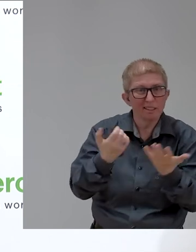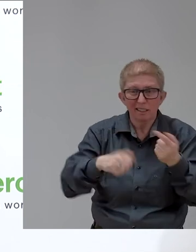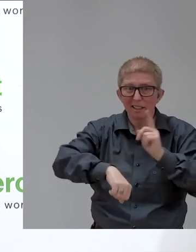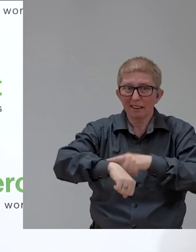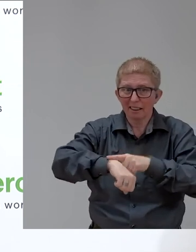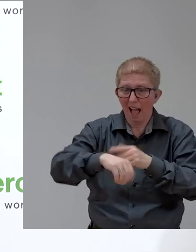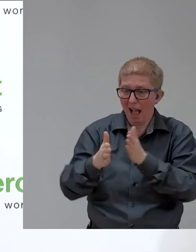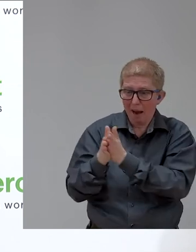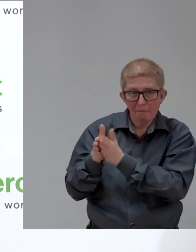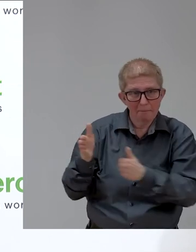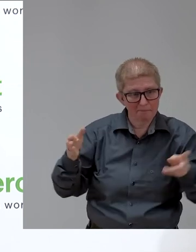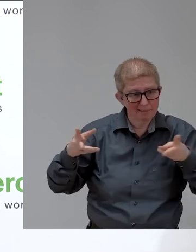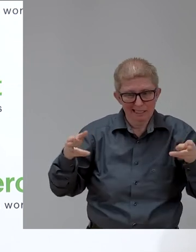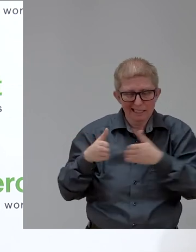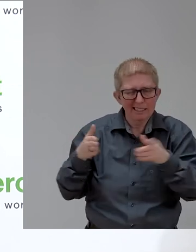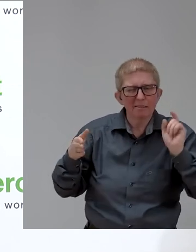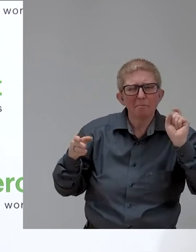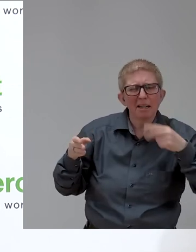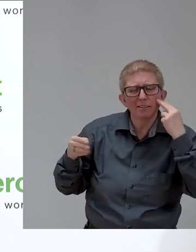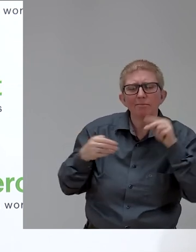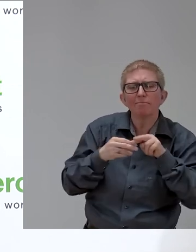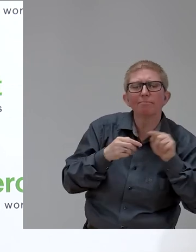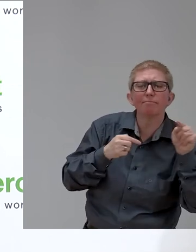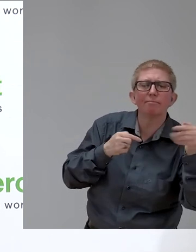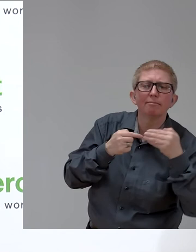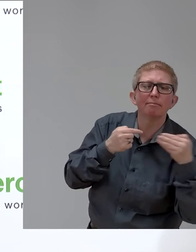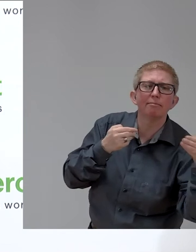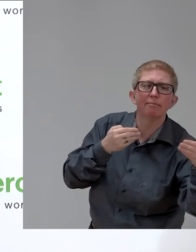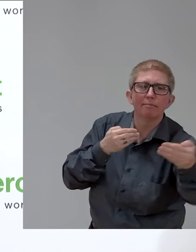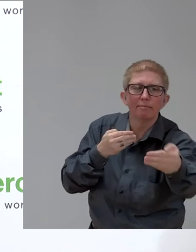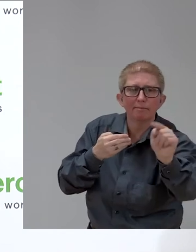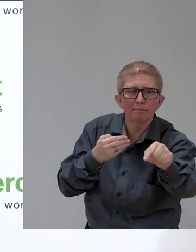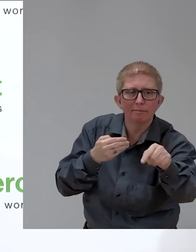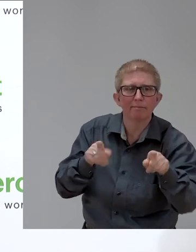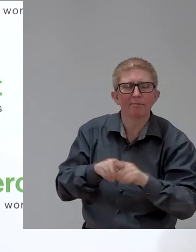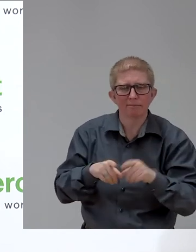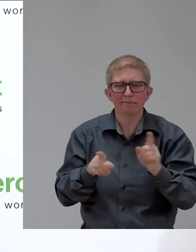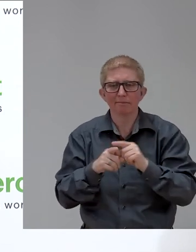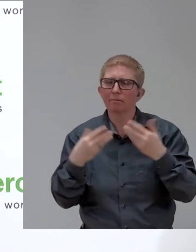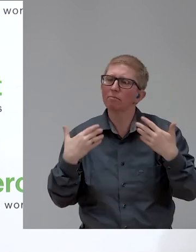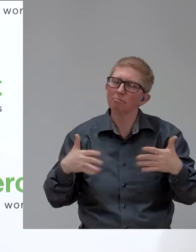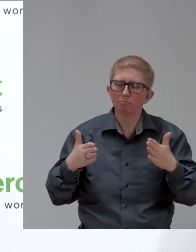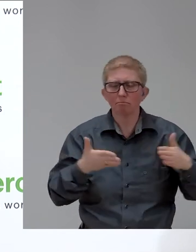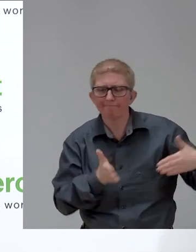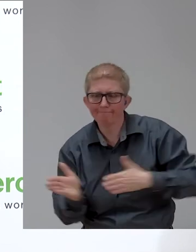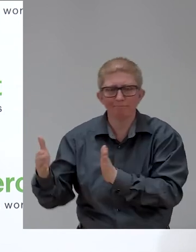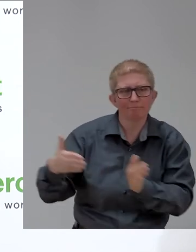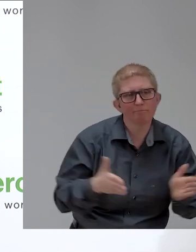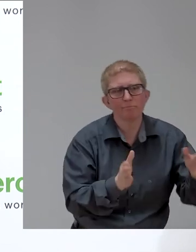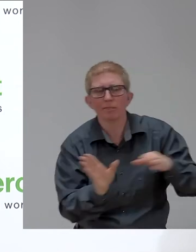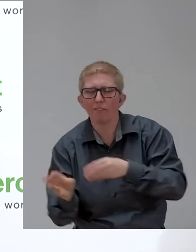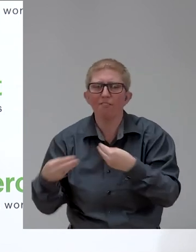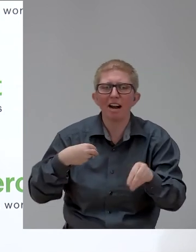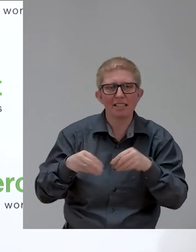the dimensions, but also being much more flexible in the way you partner with your grantees, right? And acknowledging that